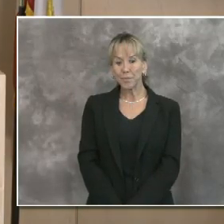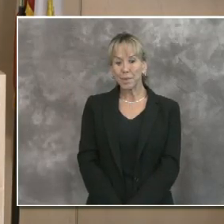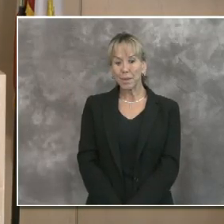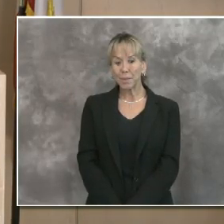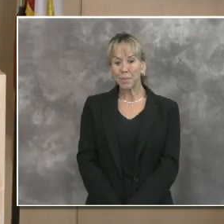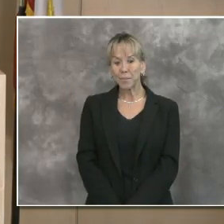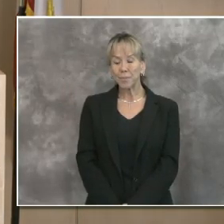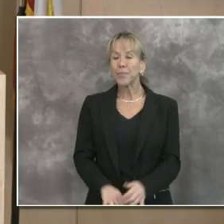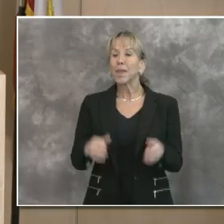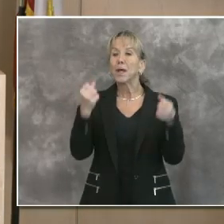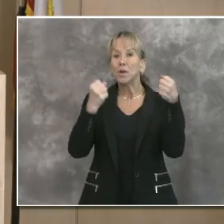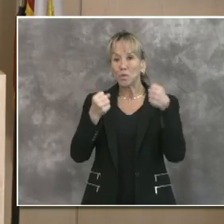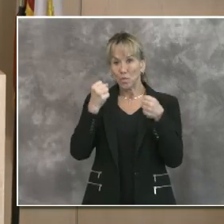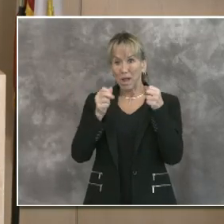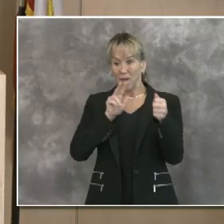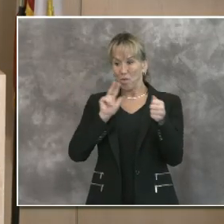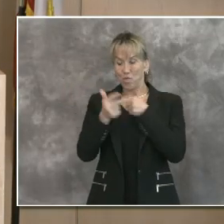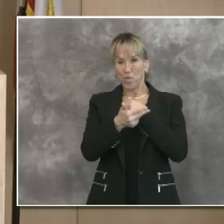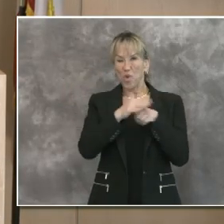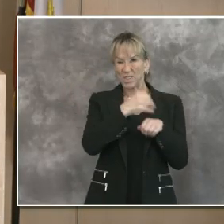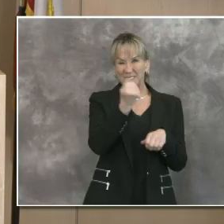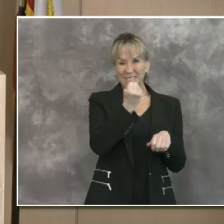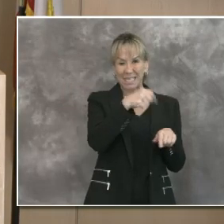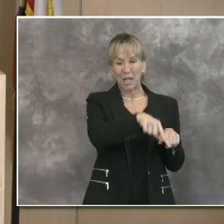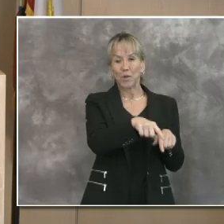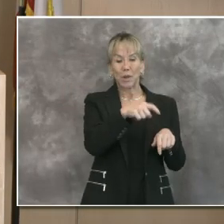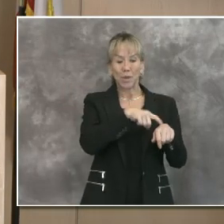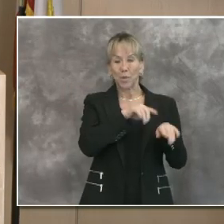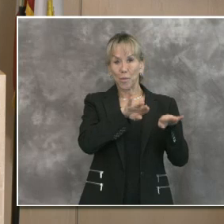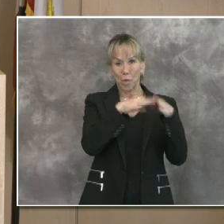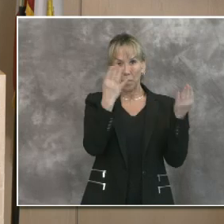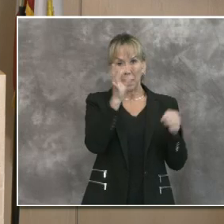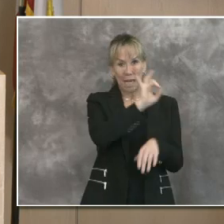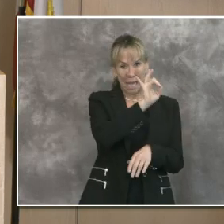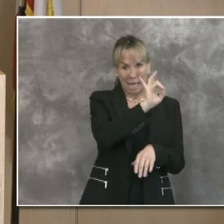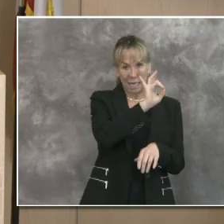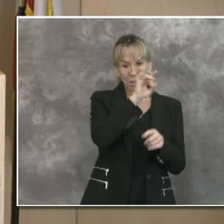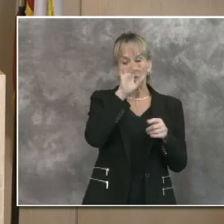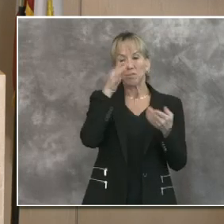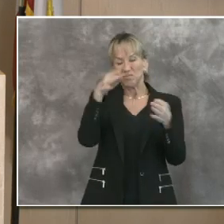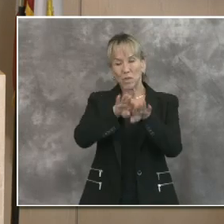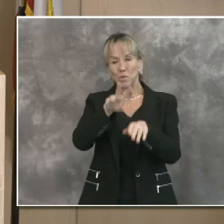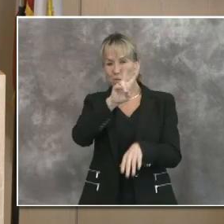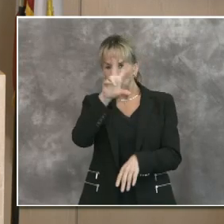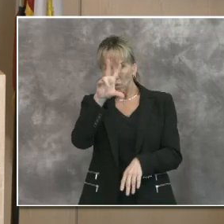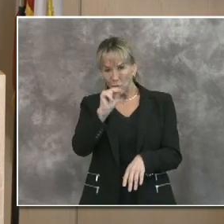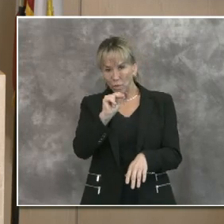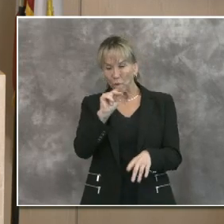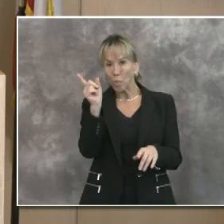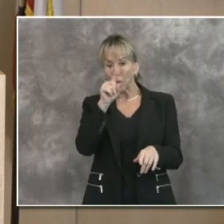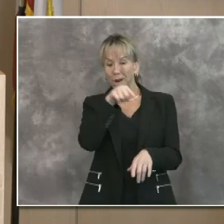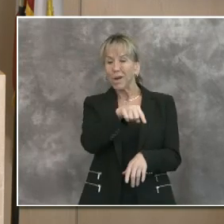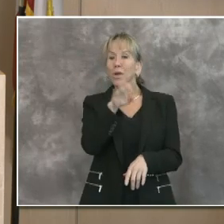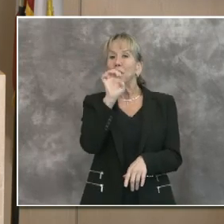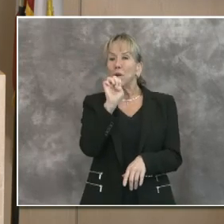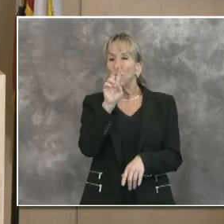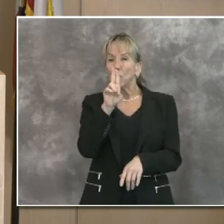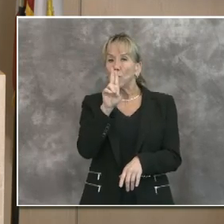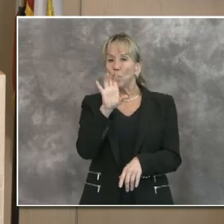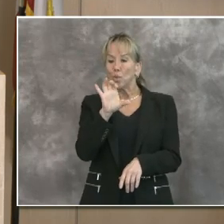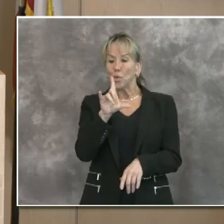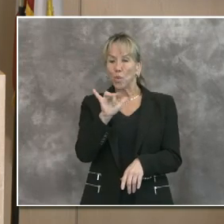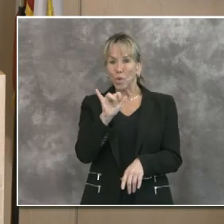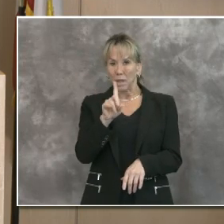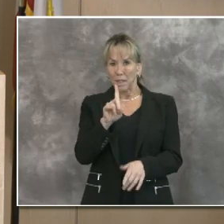So the drive-through on Saturday from 8 to 2:30 p.m. is at Euclid Medical Center